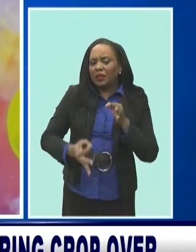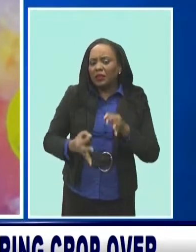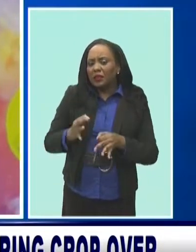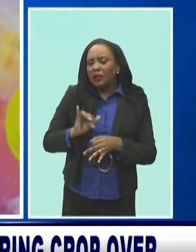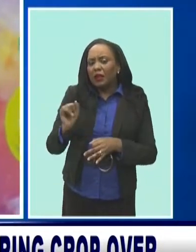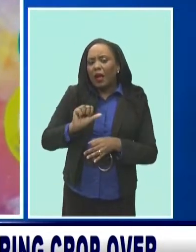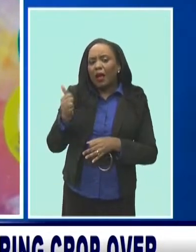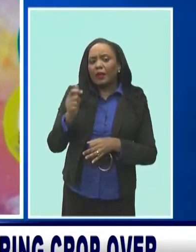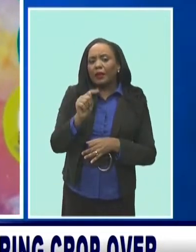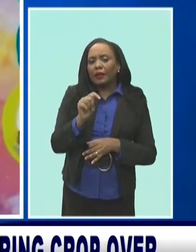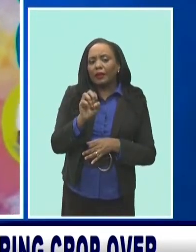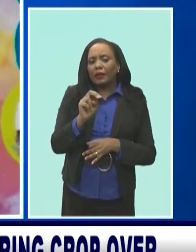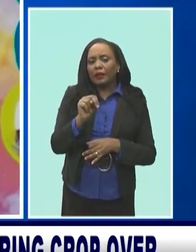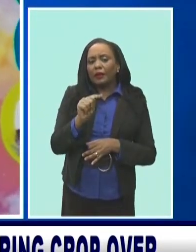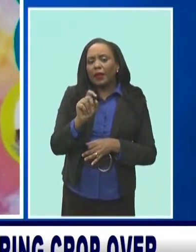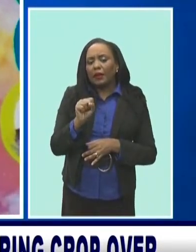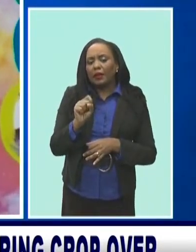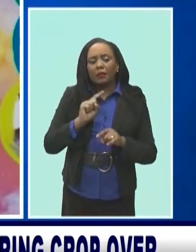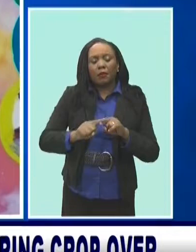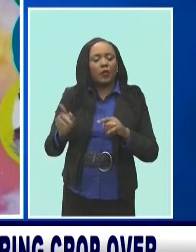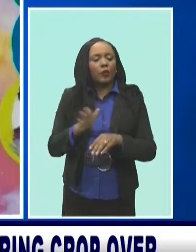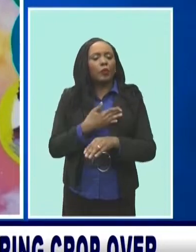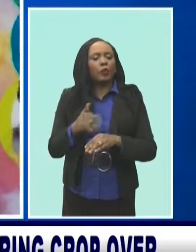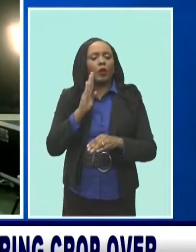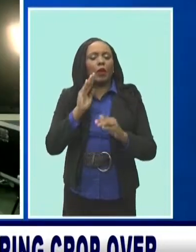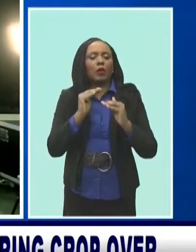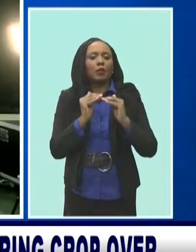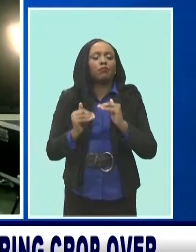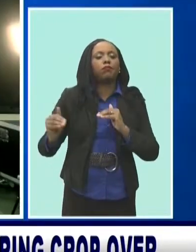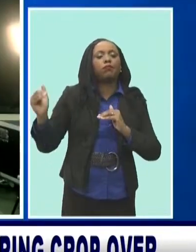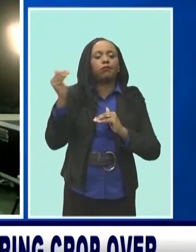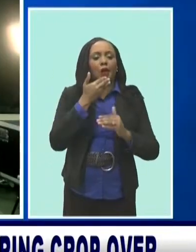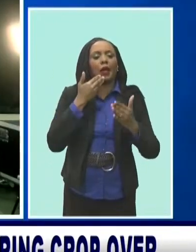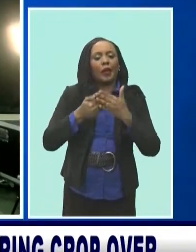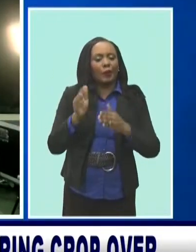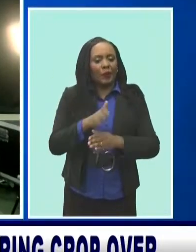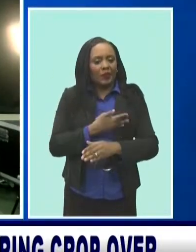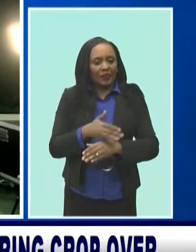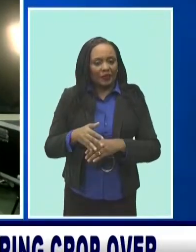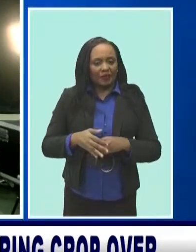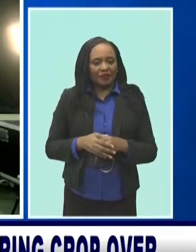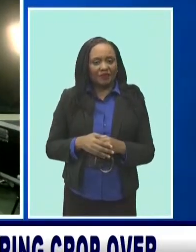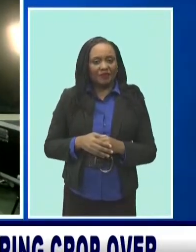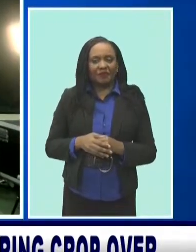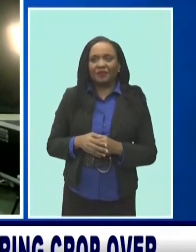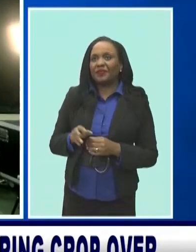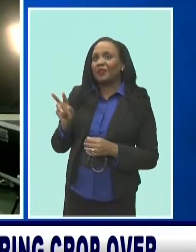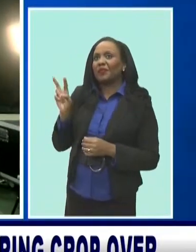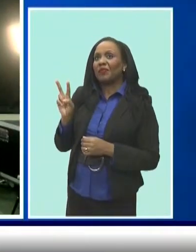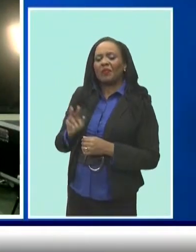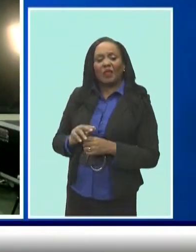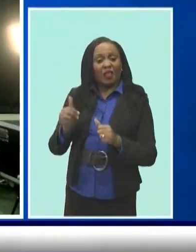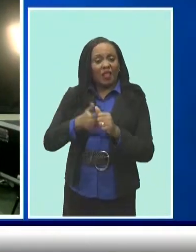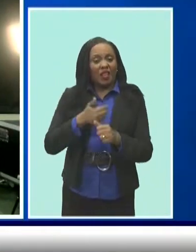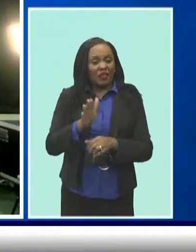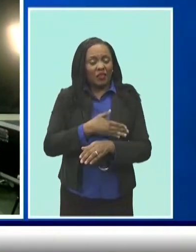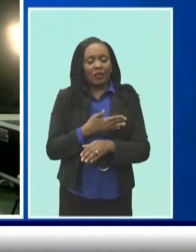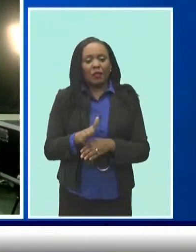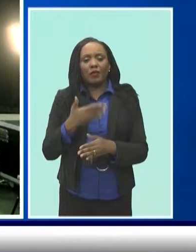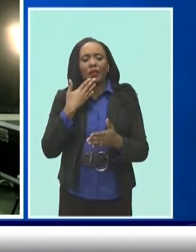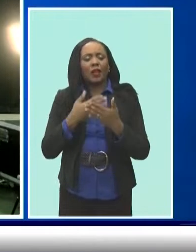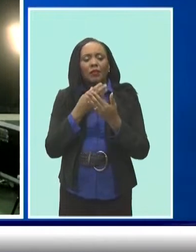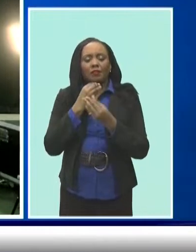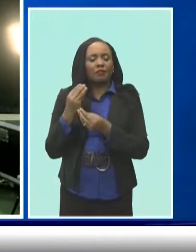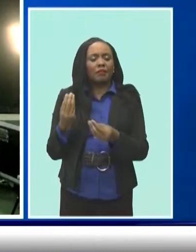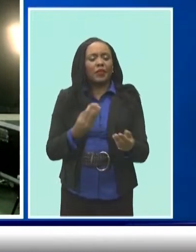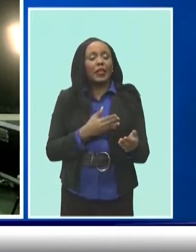will still maintain the high standard of music. In every song there is a message. So once persons are listening to the song, they